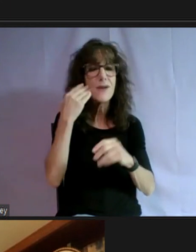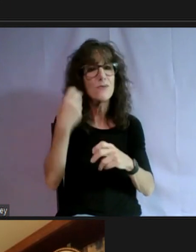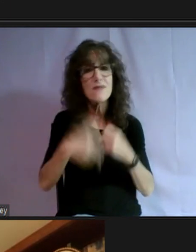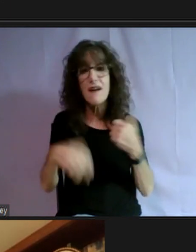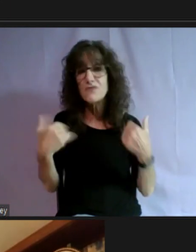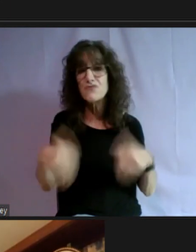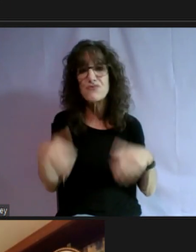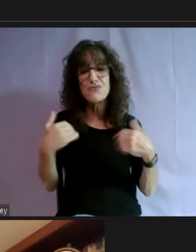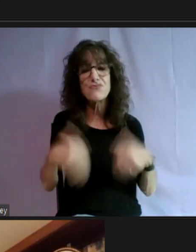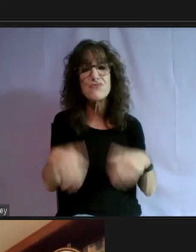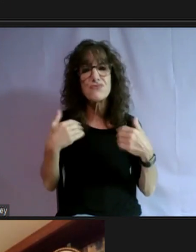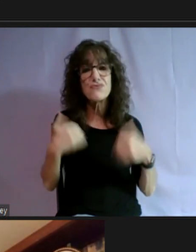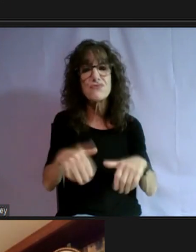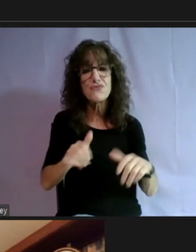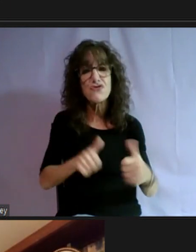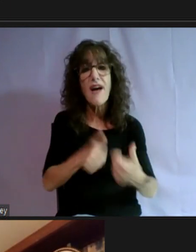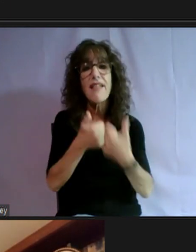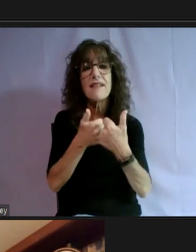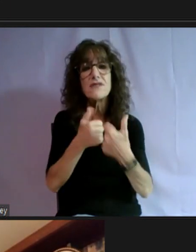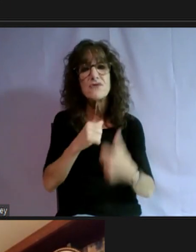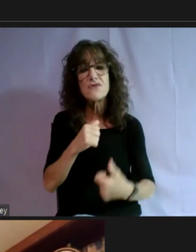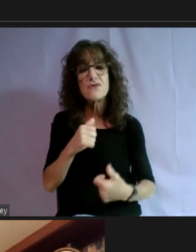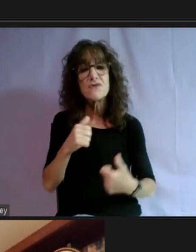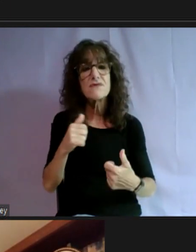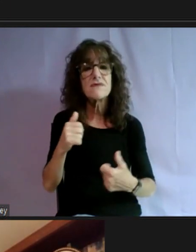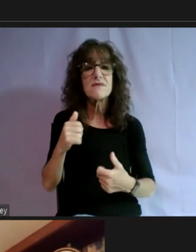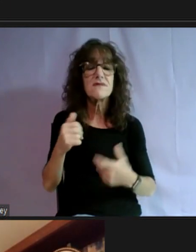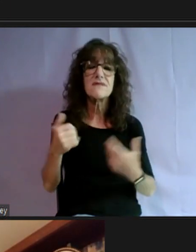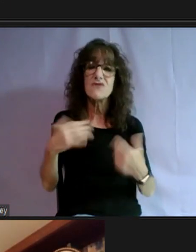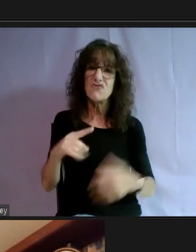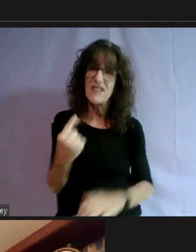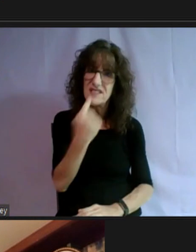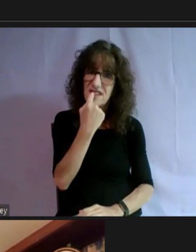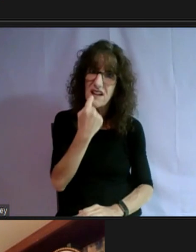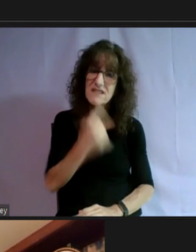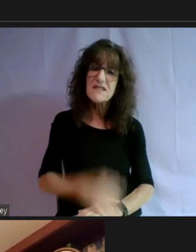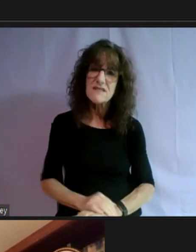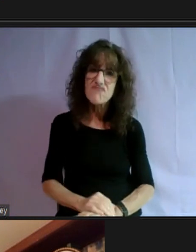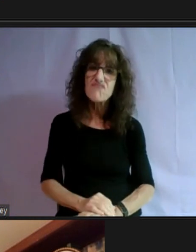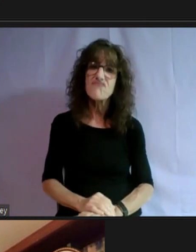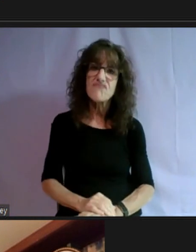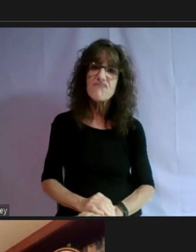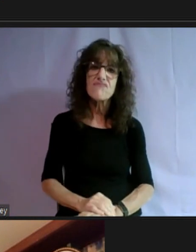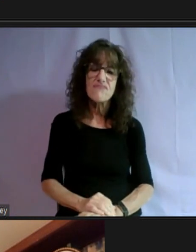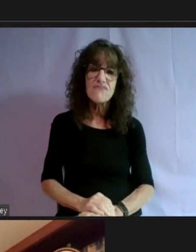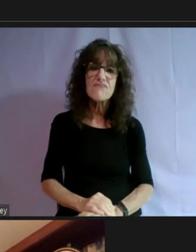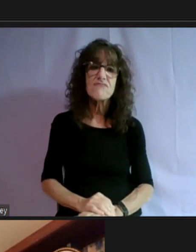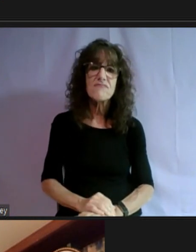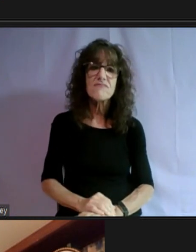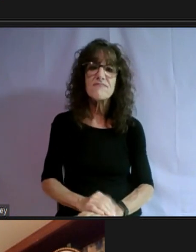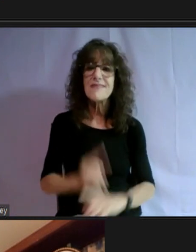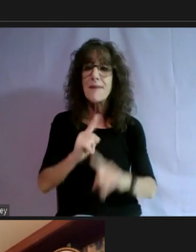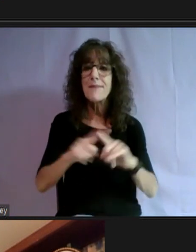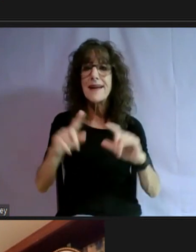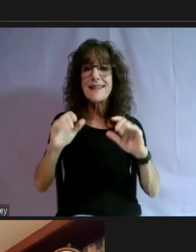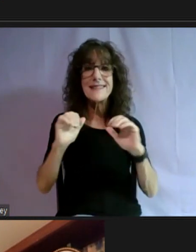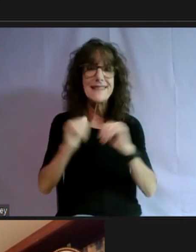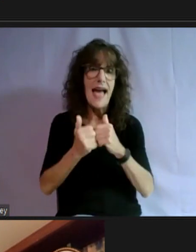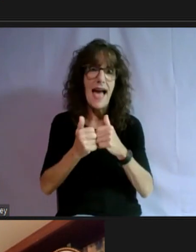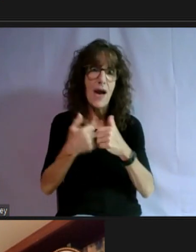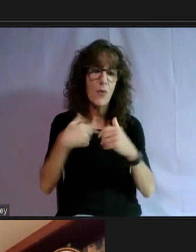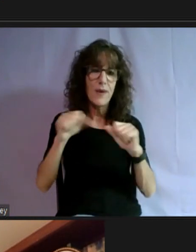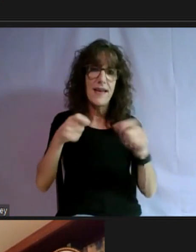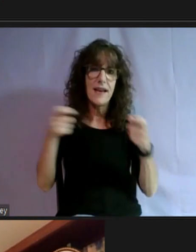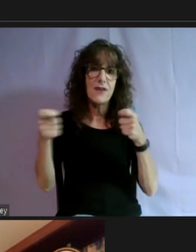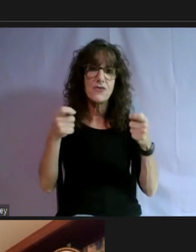know that it's, to be blunt, it sucks. But it's how we're going to be able to control